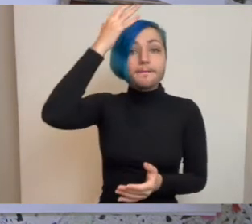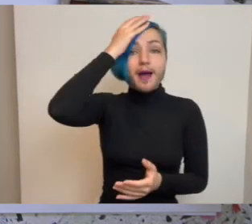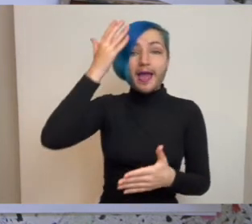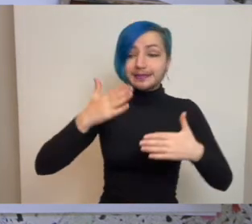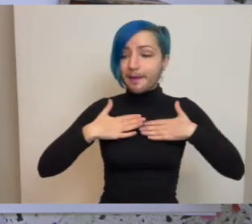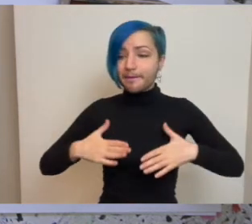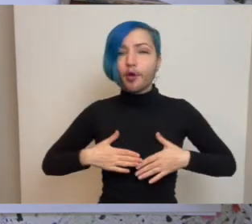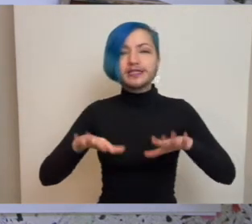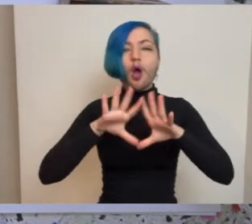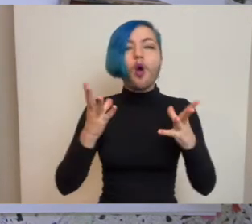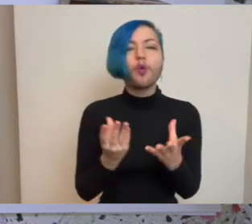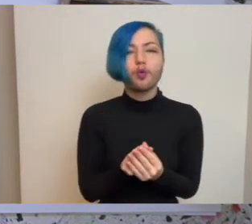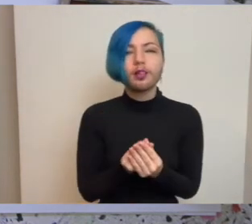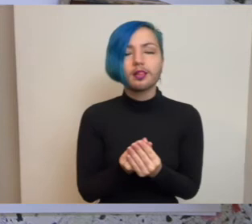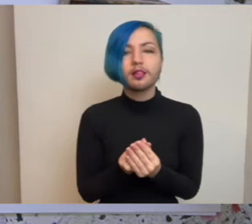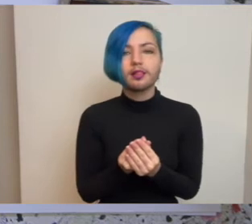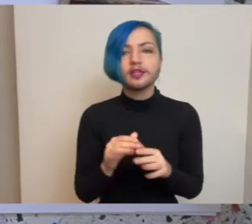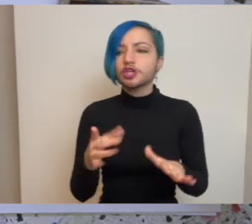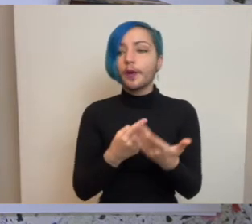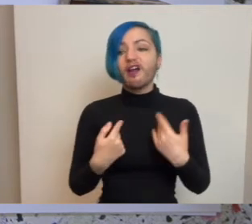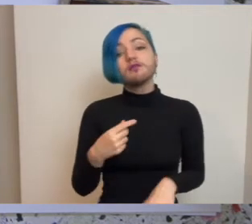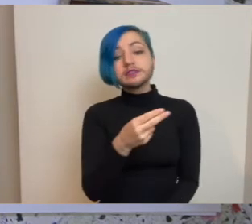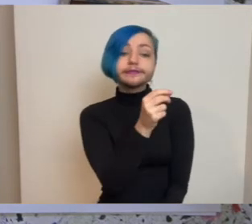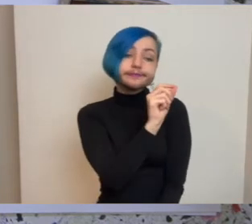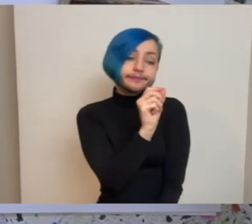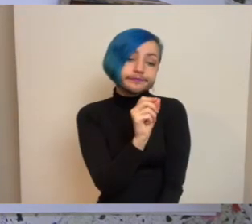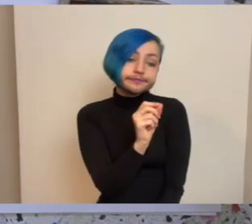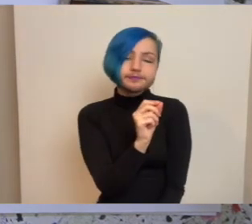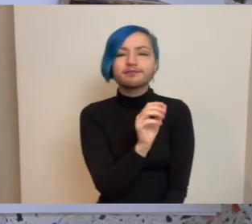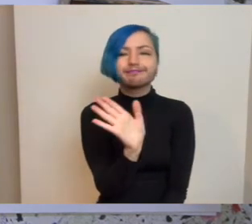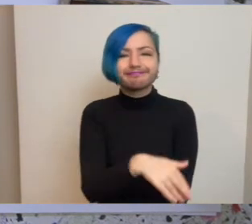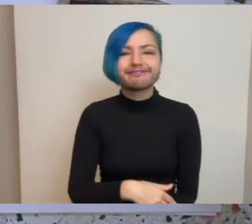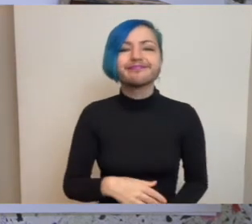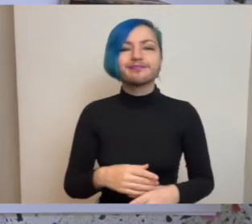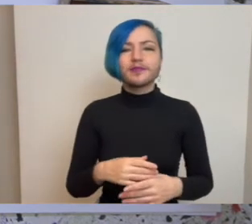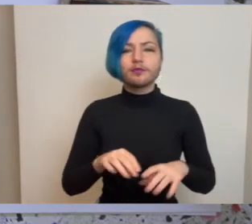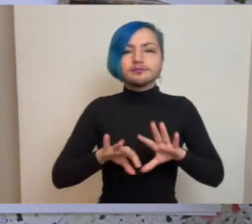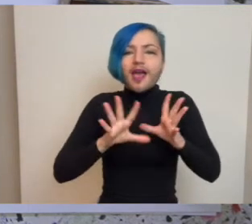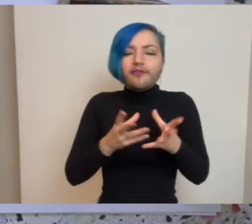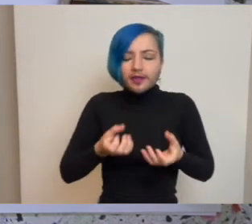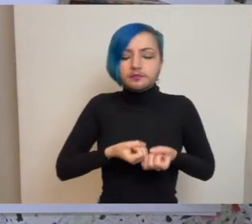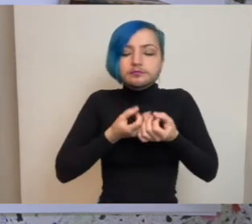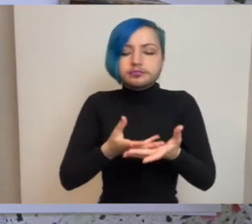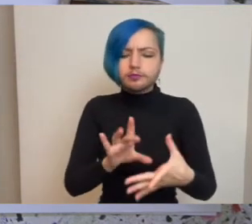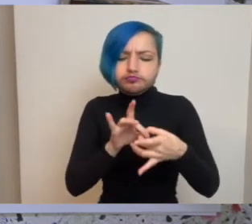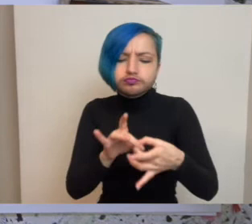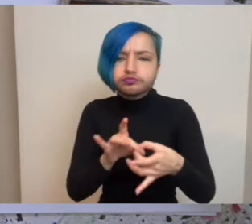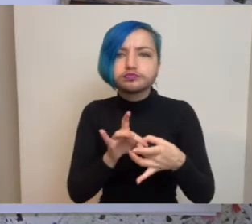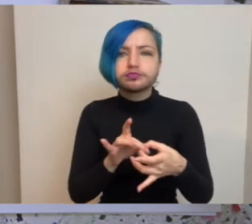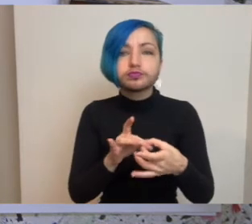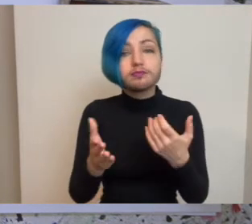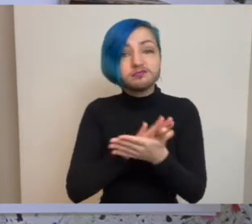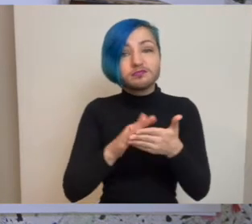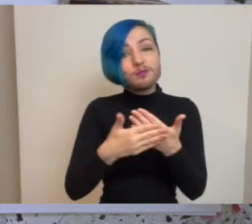your body. It's not just like, oh, I'm just going to do a little tiny drawing. I think the more of yourself you can engage, the more exciting